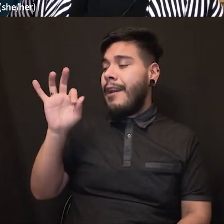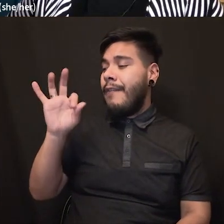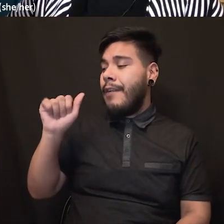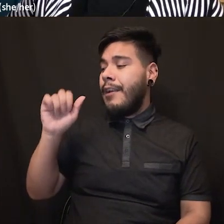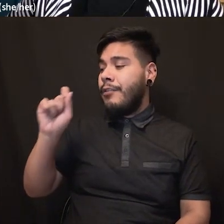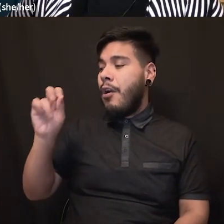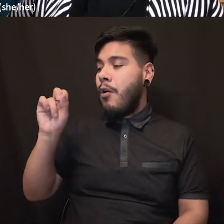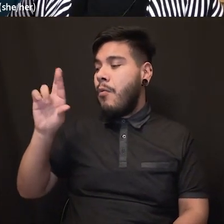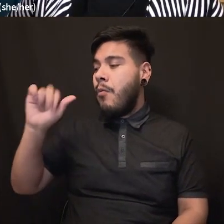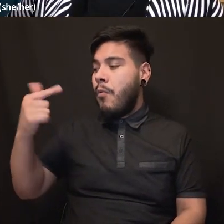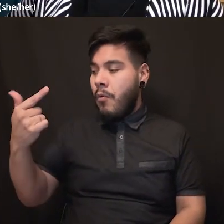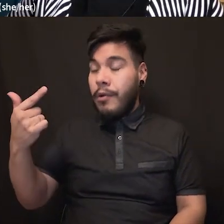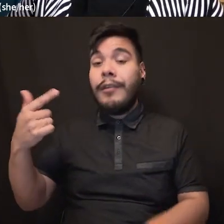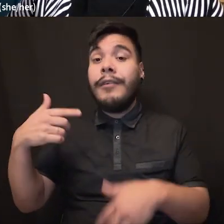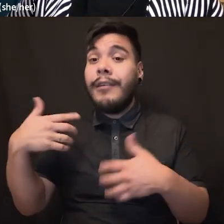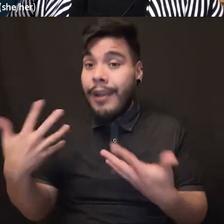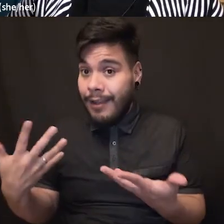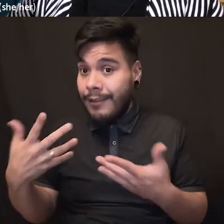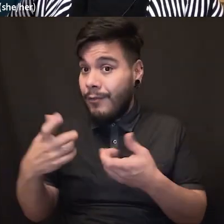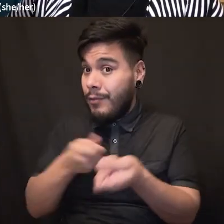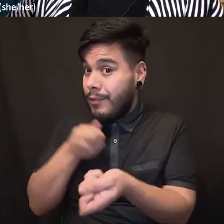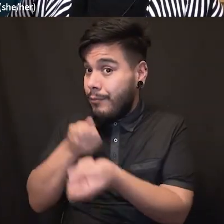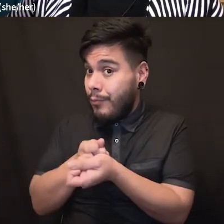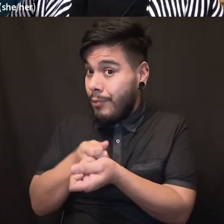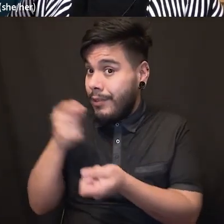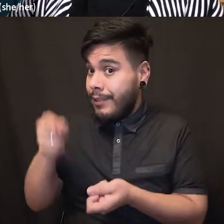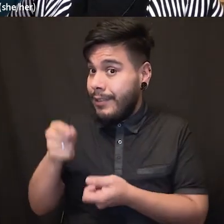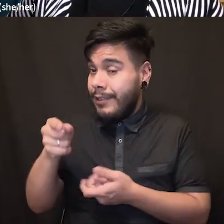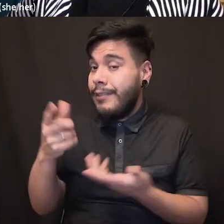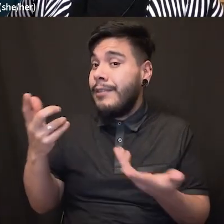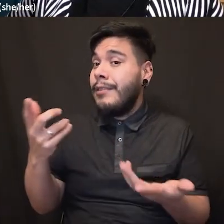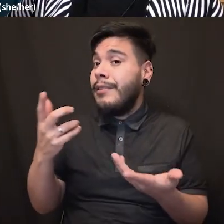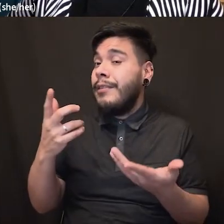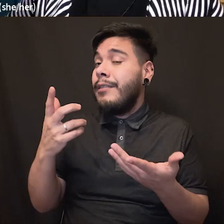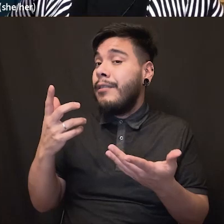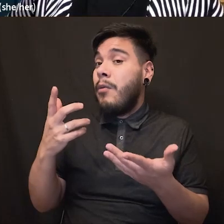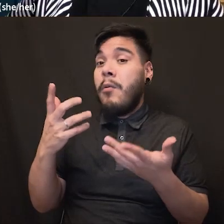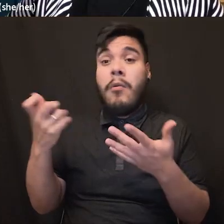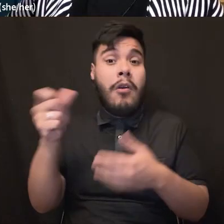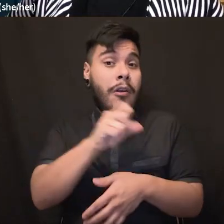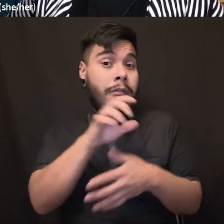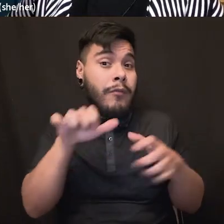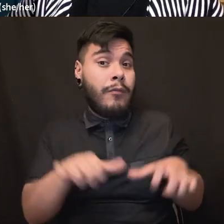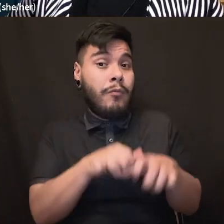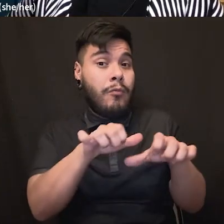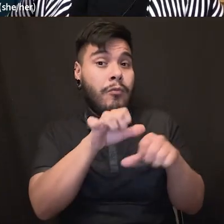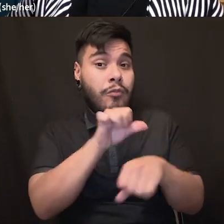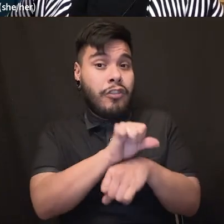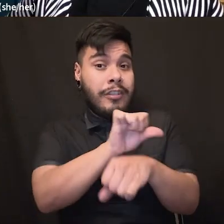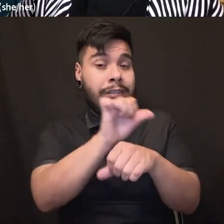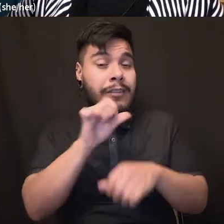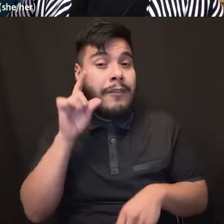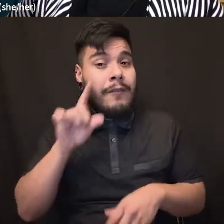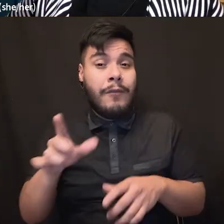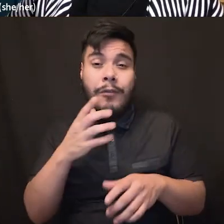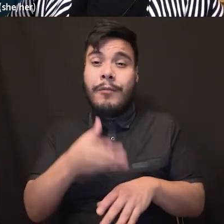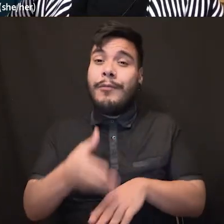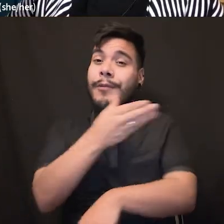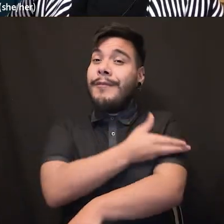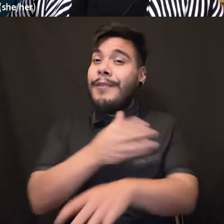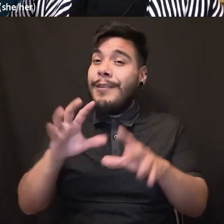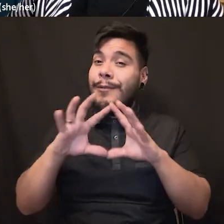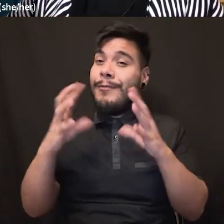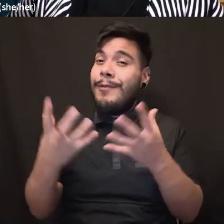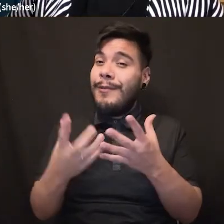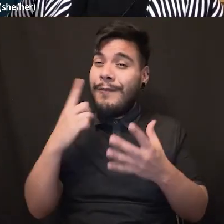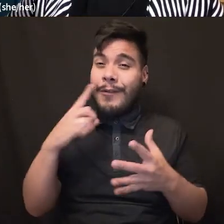naafa.org. And of course, if you want to support this kind of programming or any of the other important work that we are doing to make the world a better place for fat